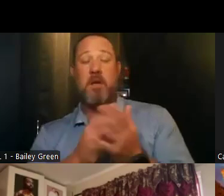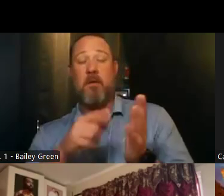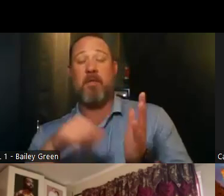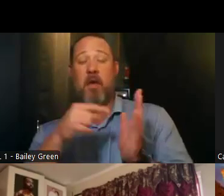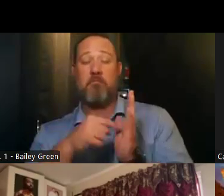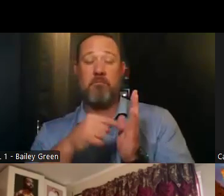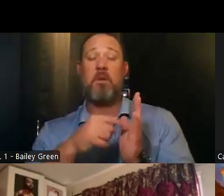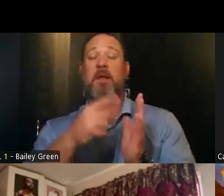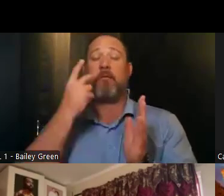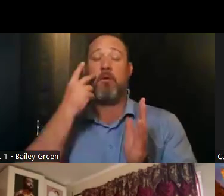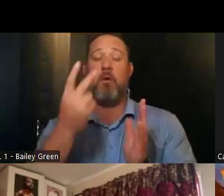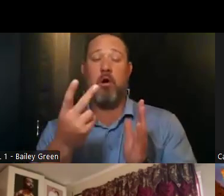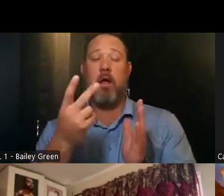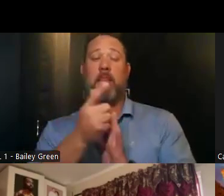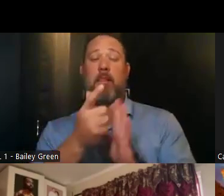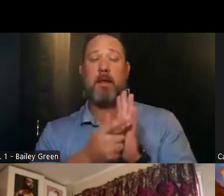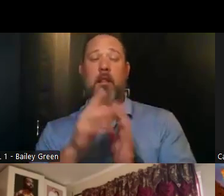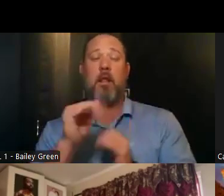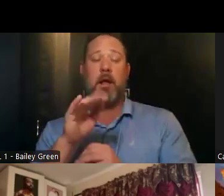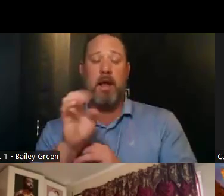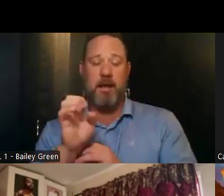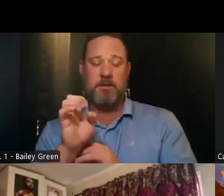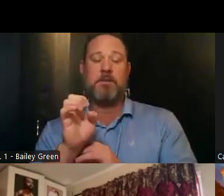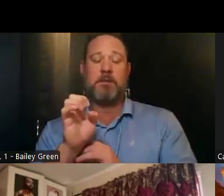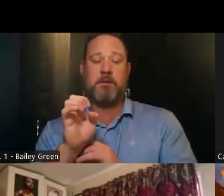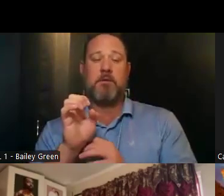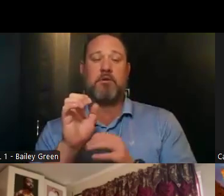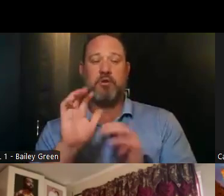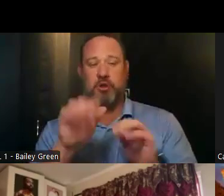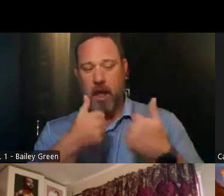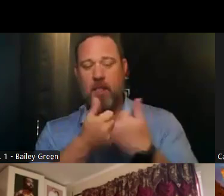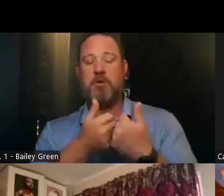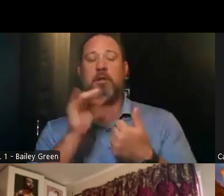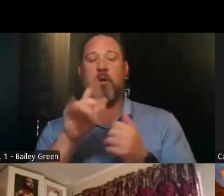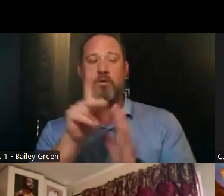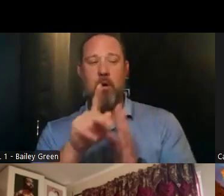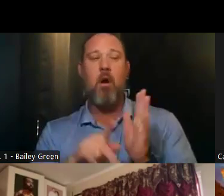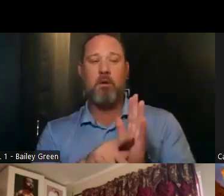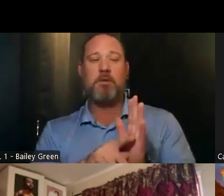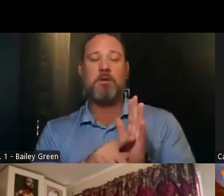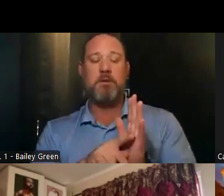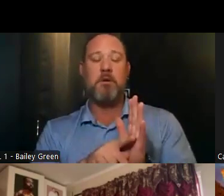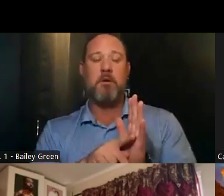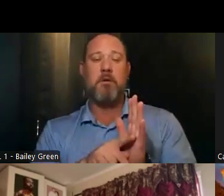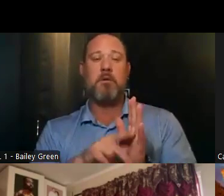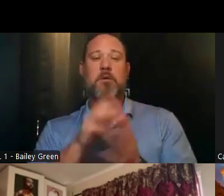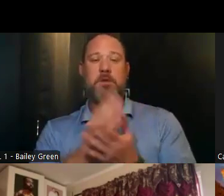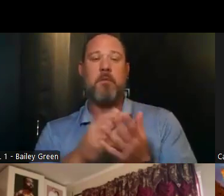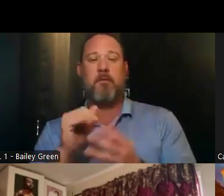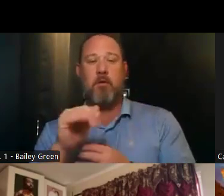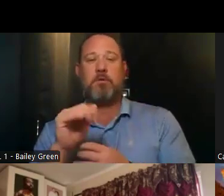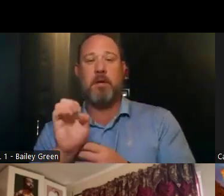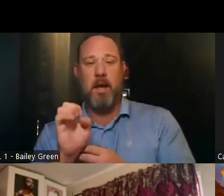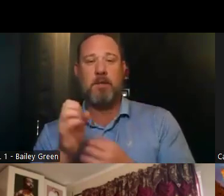at the legal cases that have been filed challenging the administration's policies, some of those cases